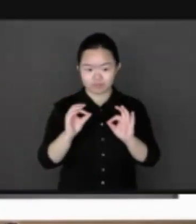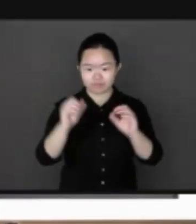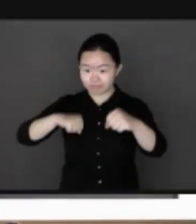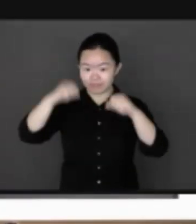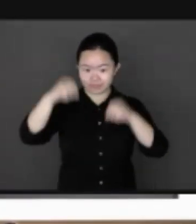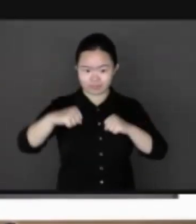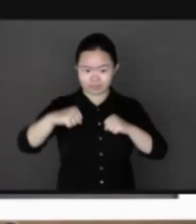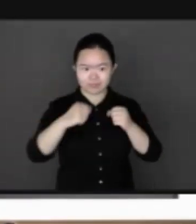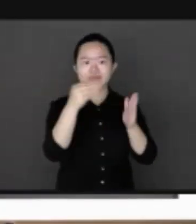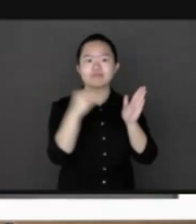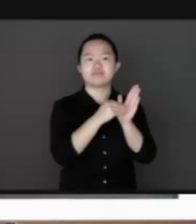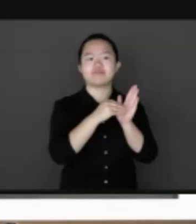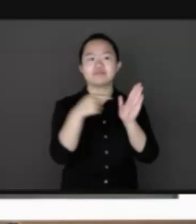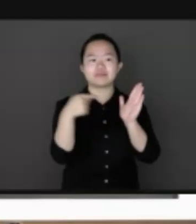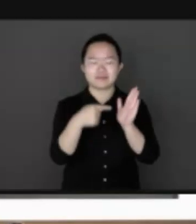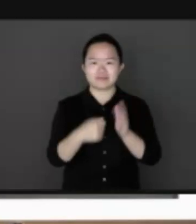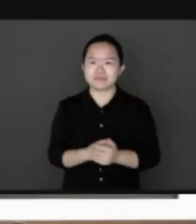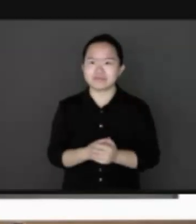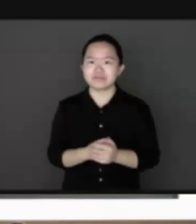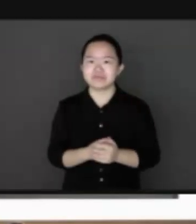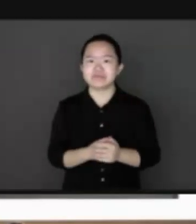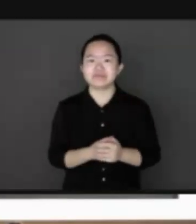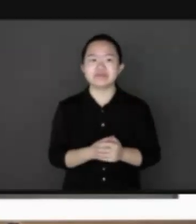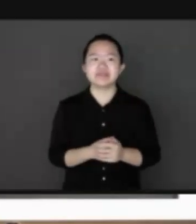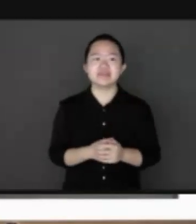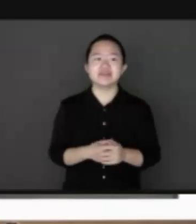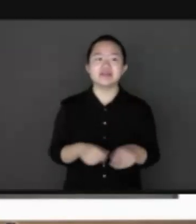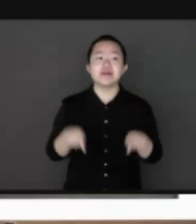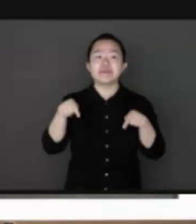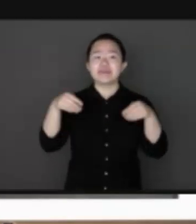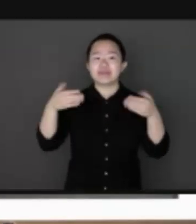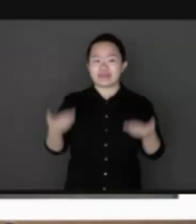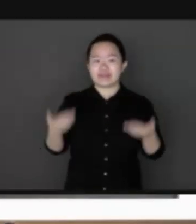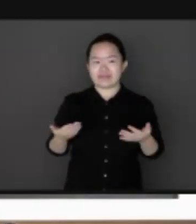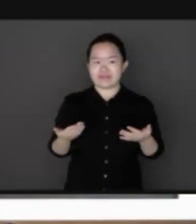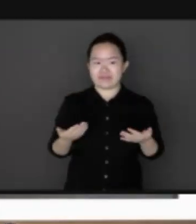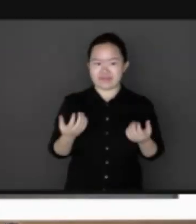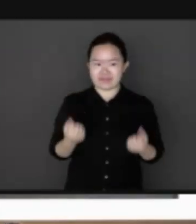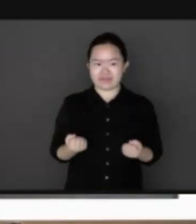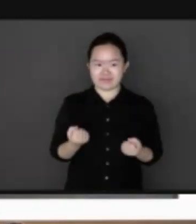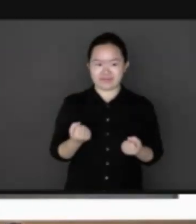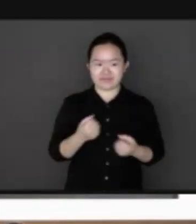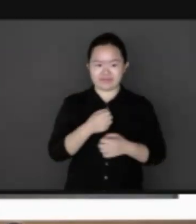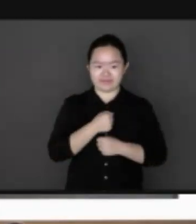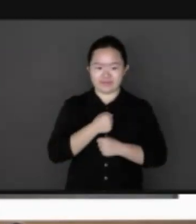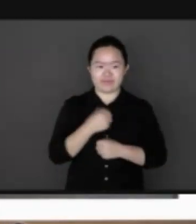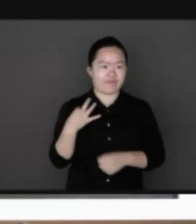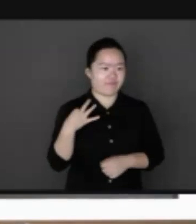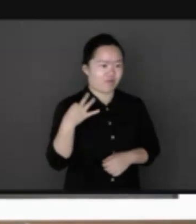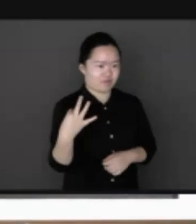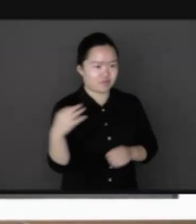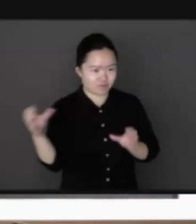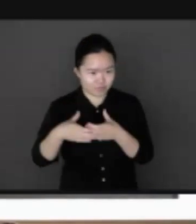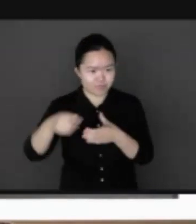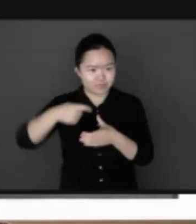we also have a small volunteer group of experts who are committed to drive this forward. And we have two of the